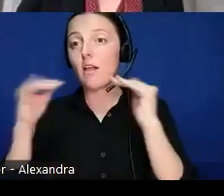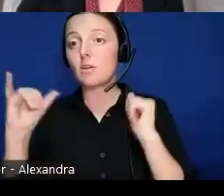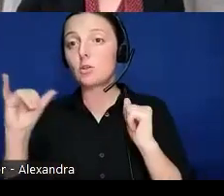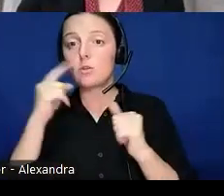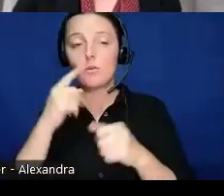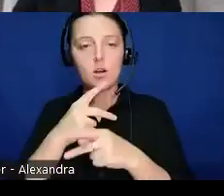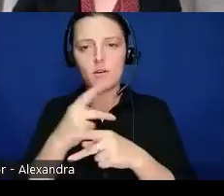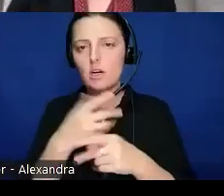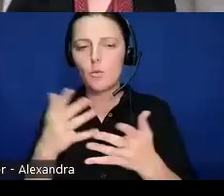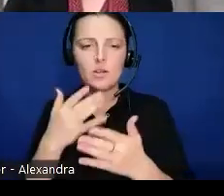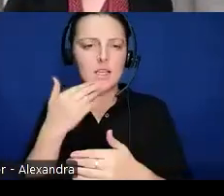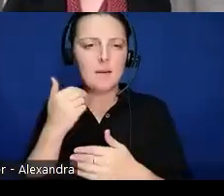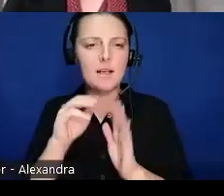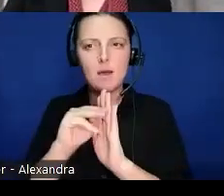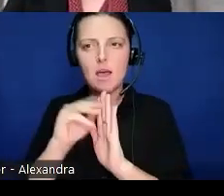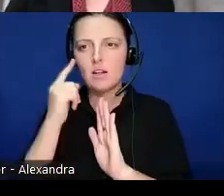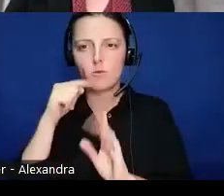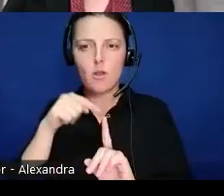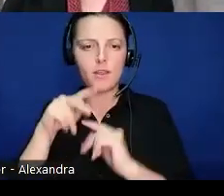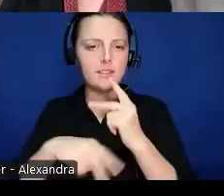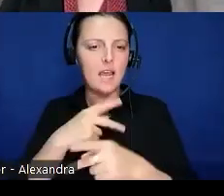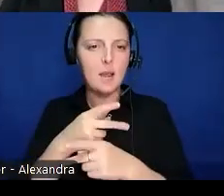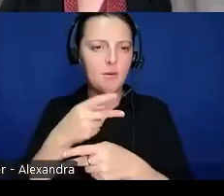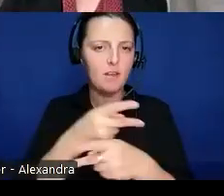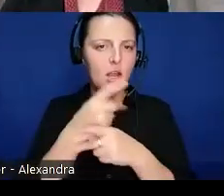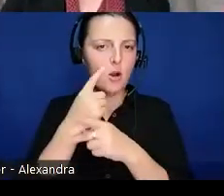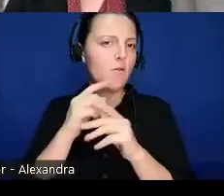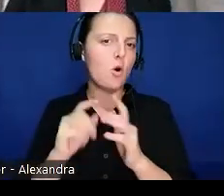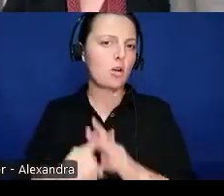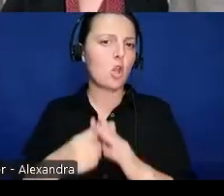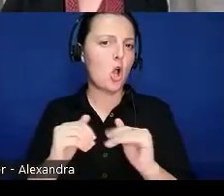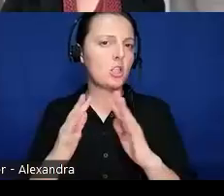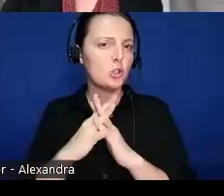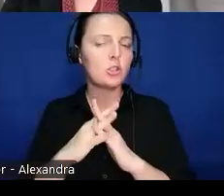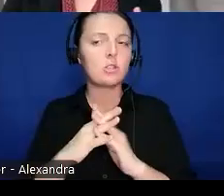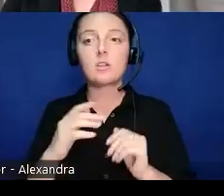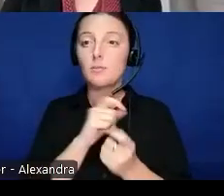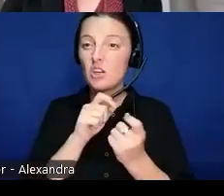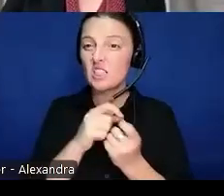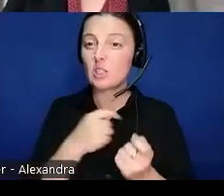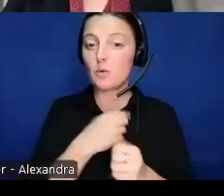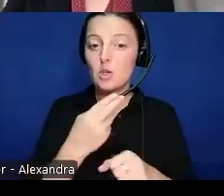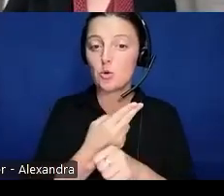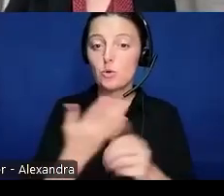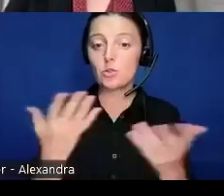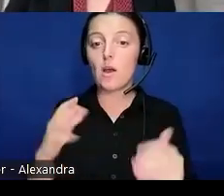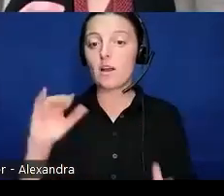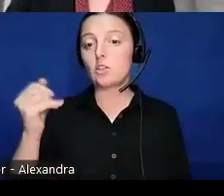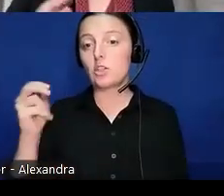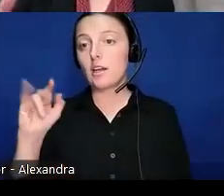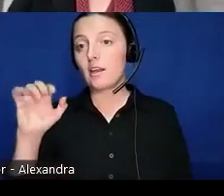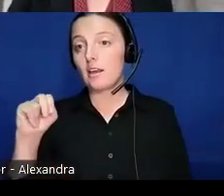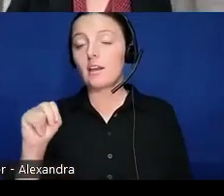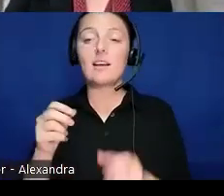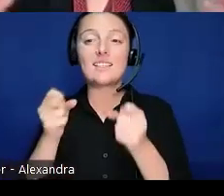to launch. Particularly, we used Janian, which is a street psychiatry program in New York City. They came and